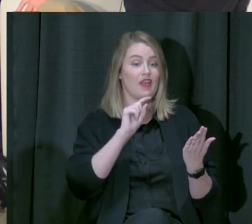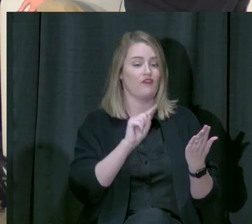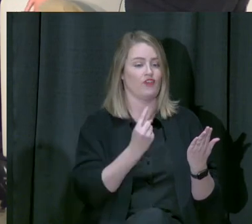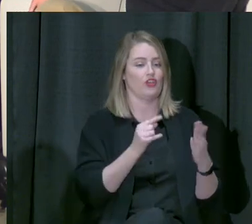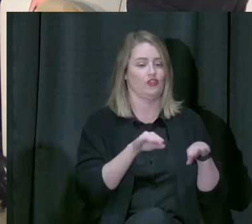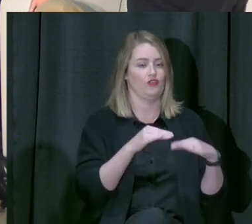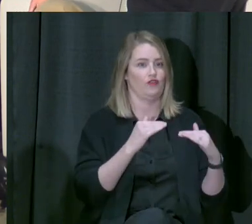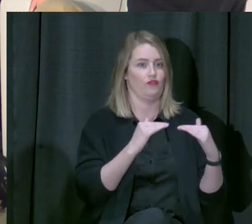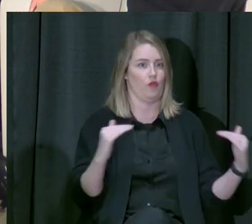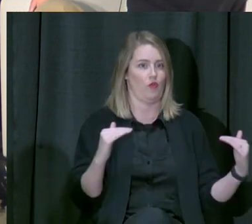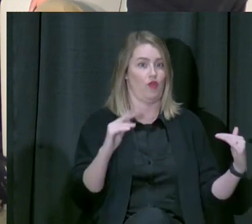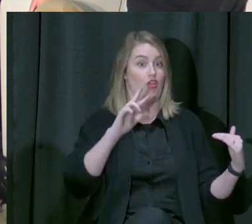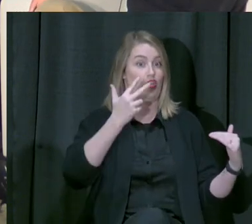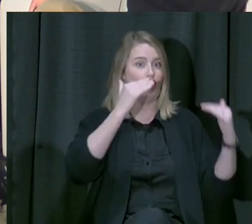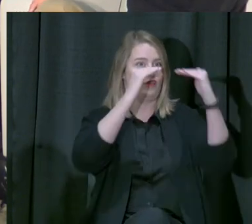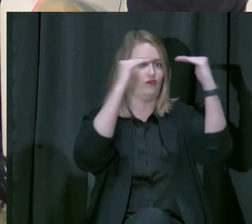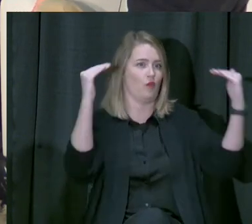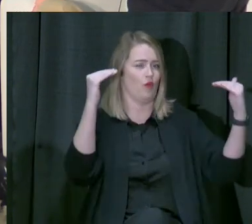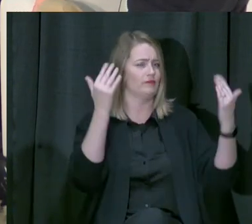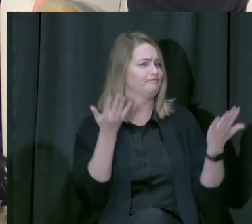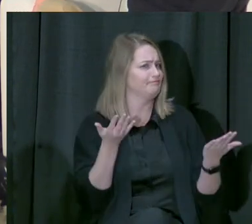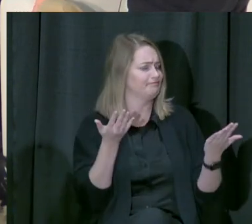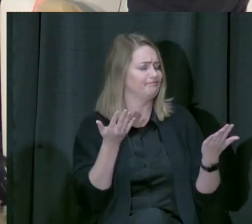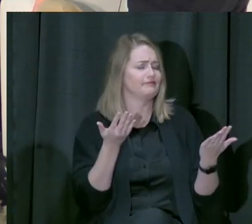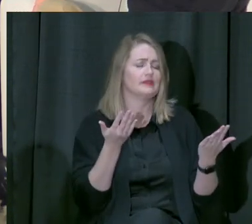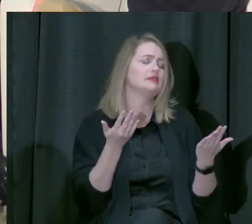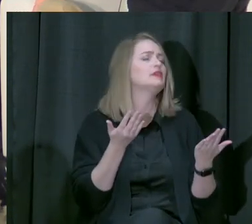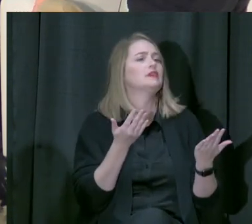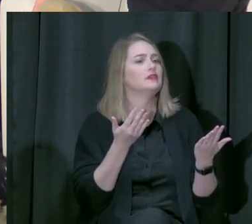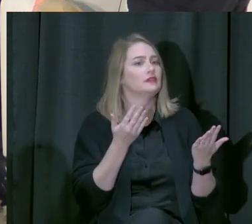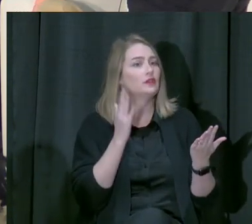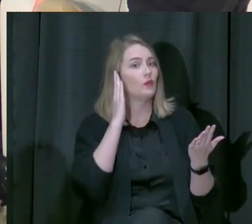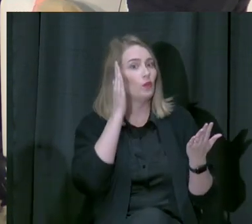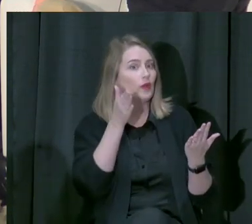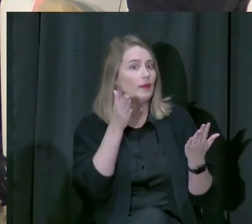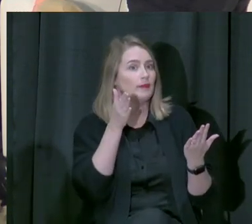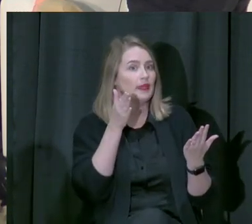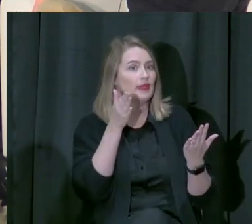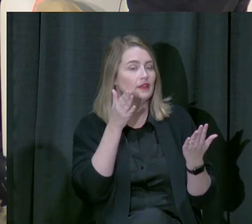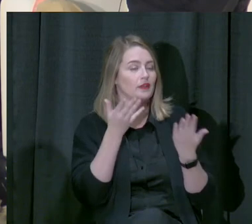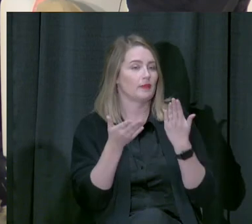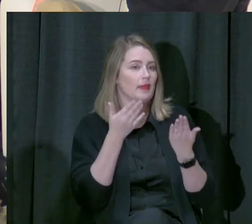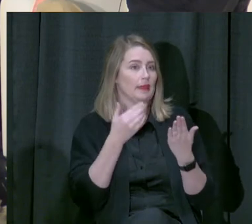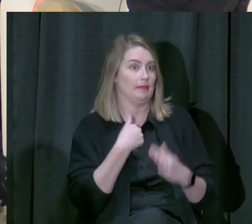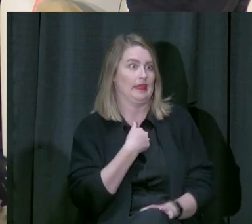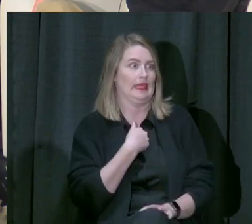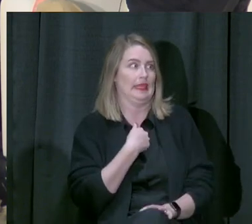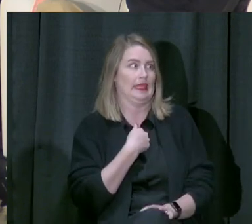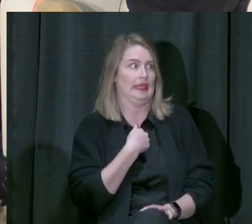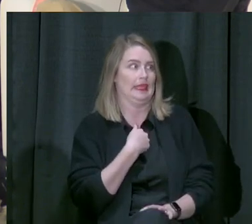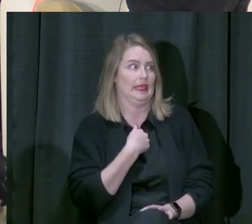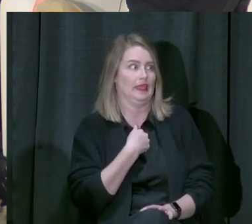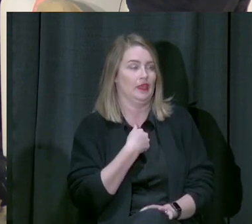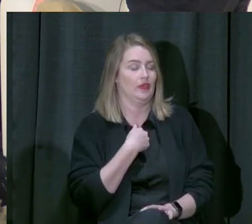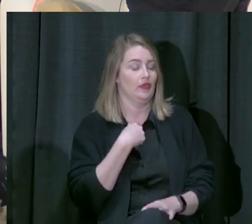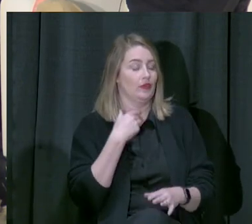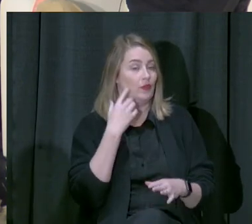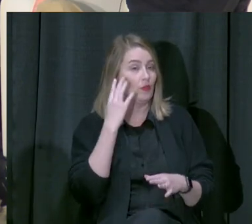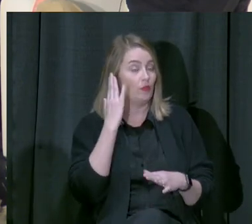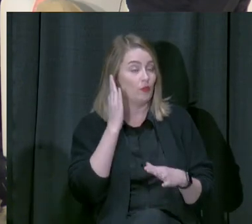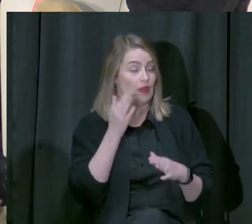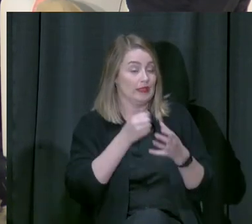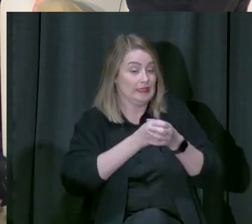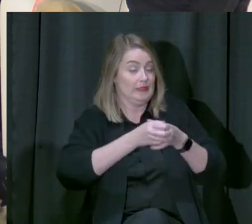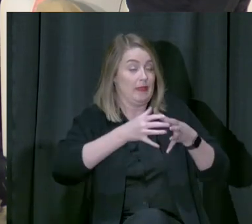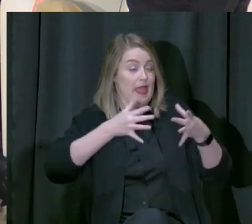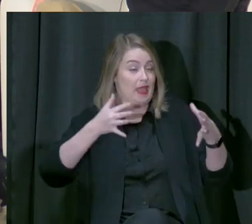floors. Is there going to be a point, or maybe it's just me, I don't know, but is there going to be a point where it kind of